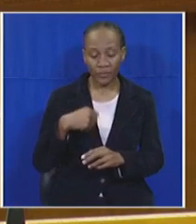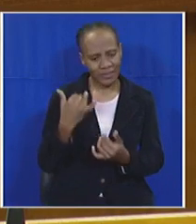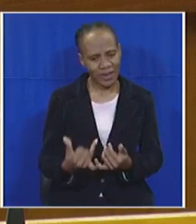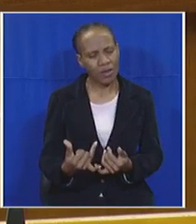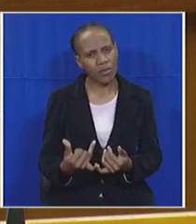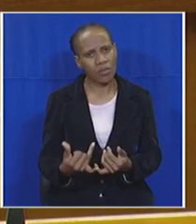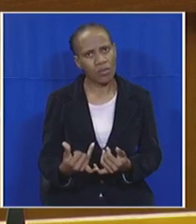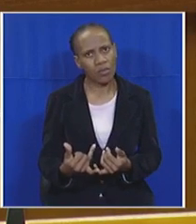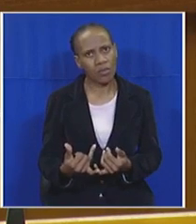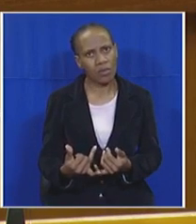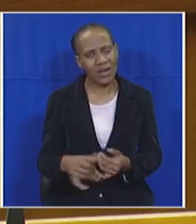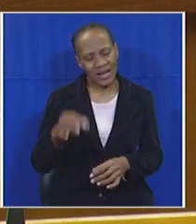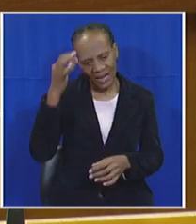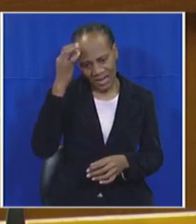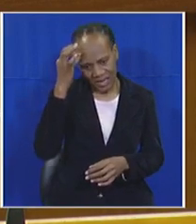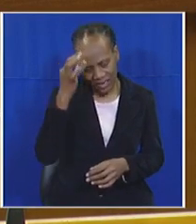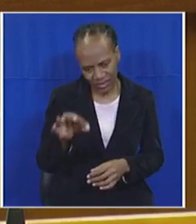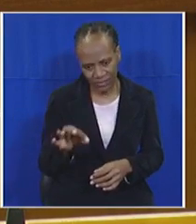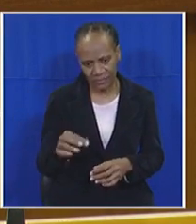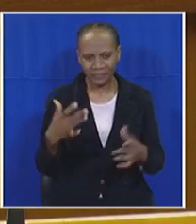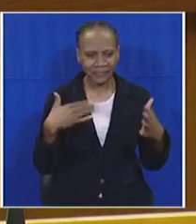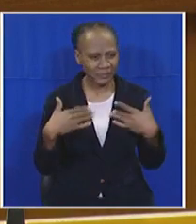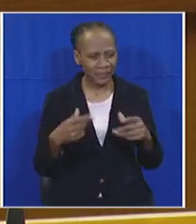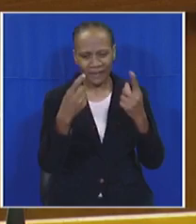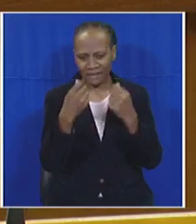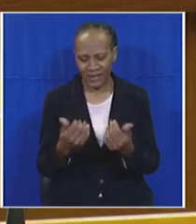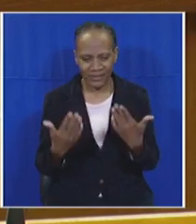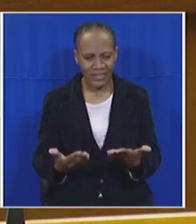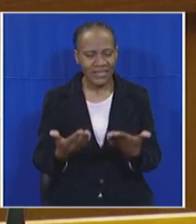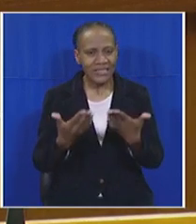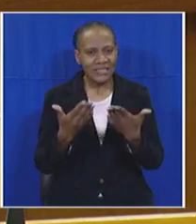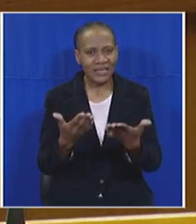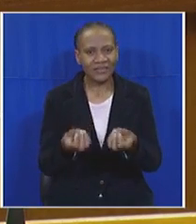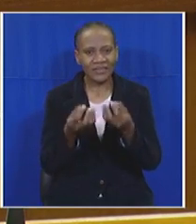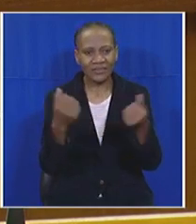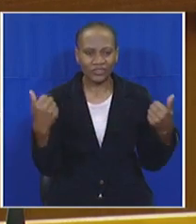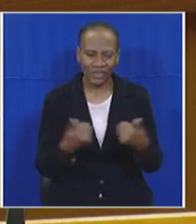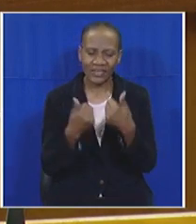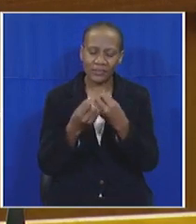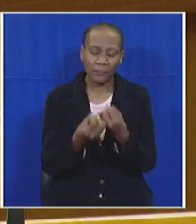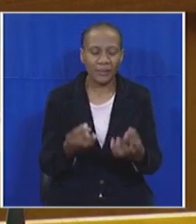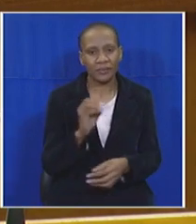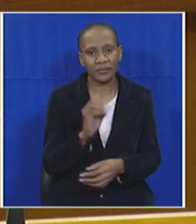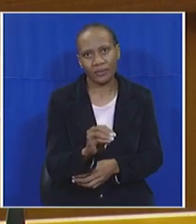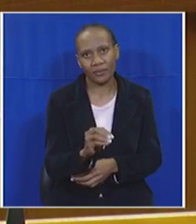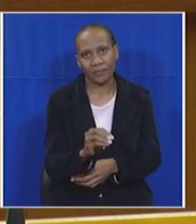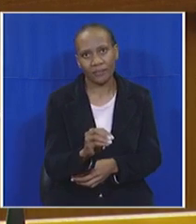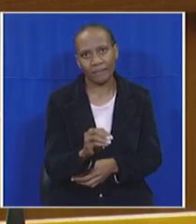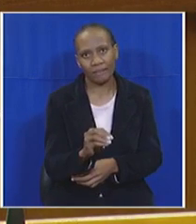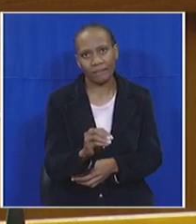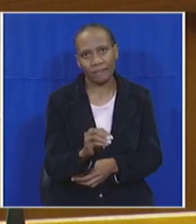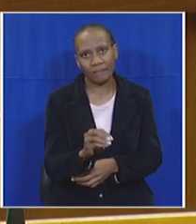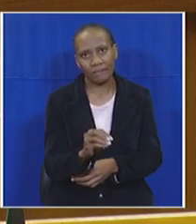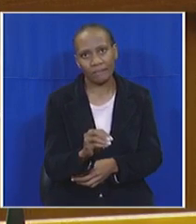governance, administrative, finance, and service delivery challenges, has been subjected to